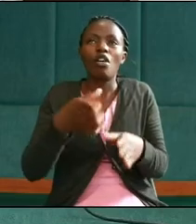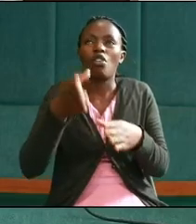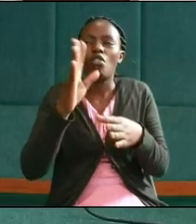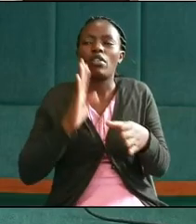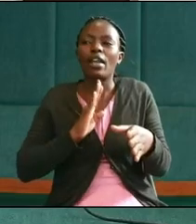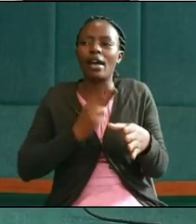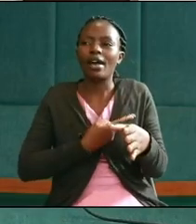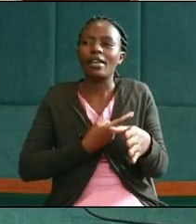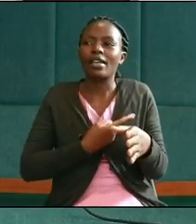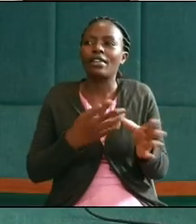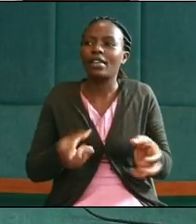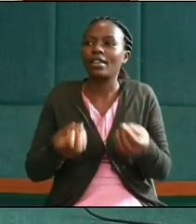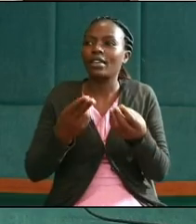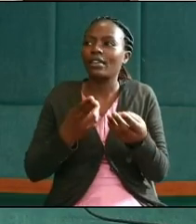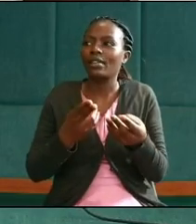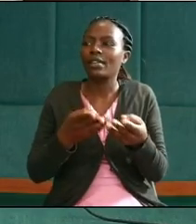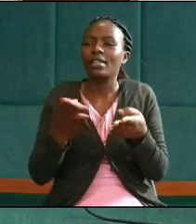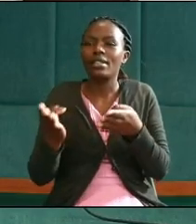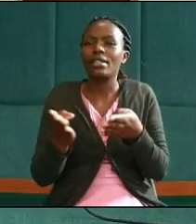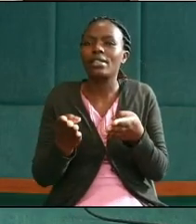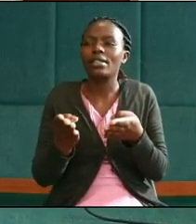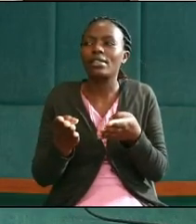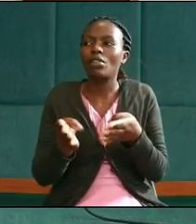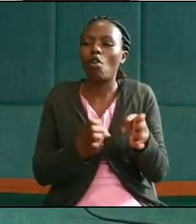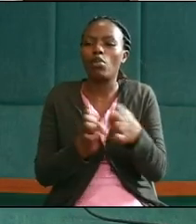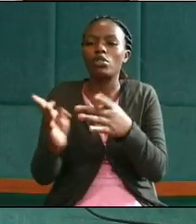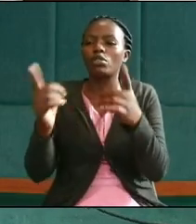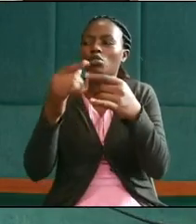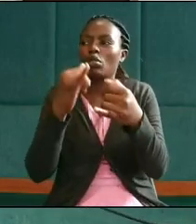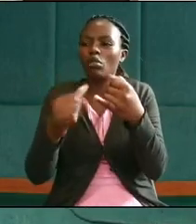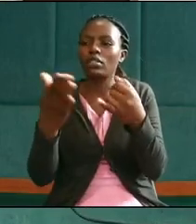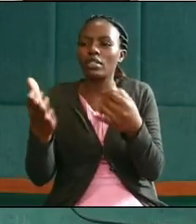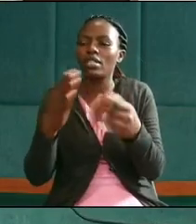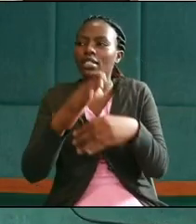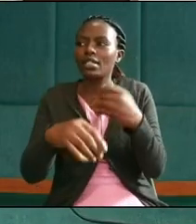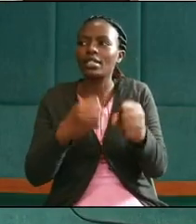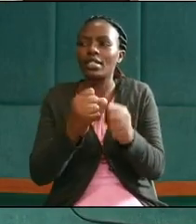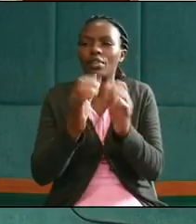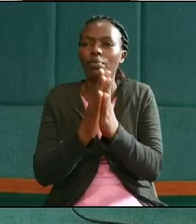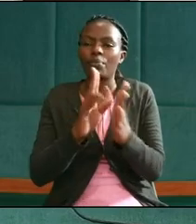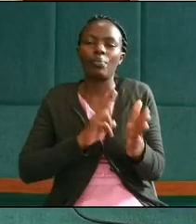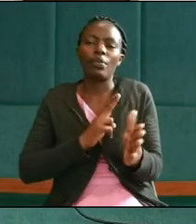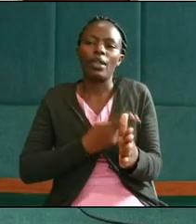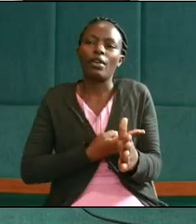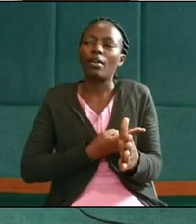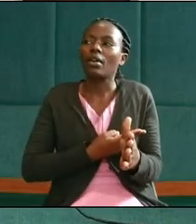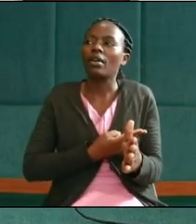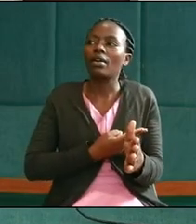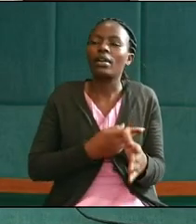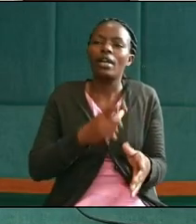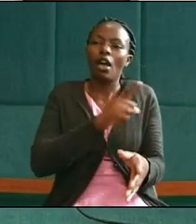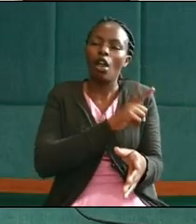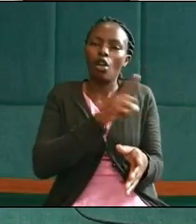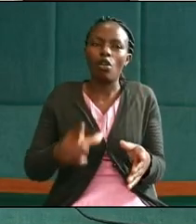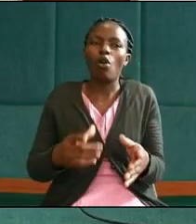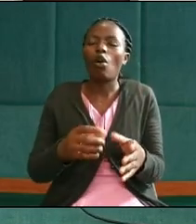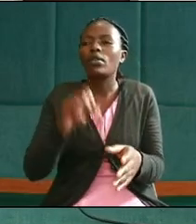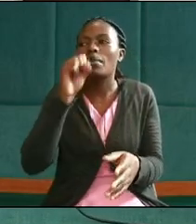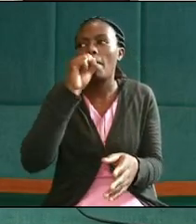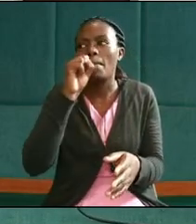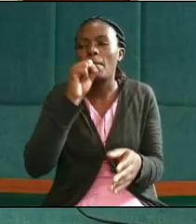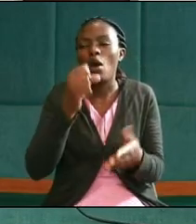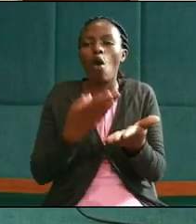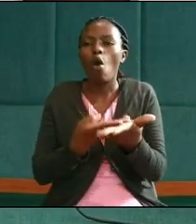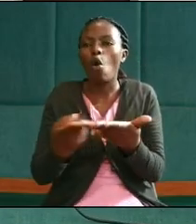year with you. Our theme for this month's children's sermon has been The Lord's Supper, also known as the